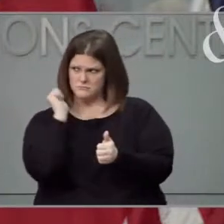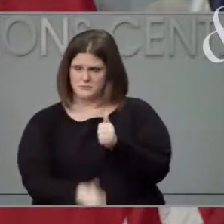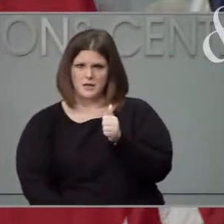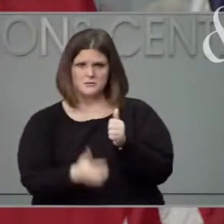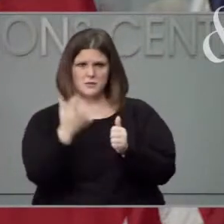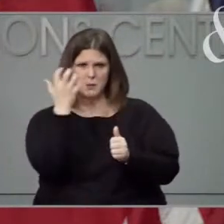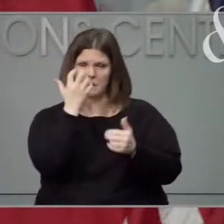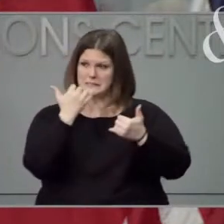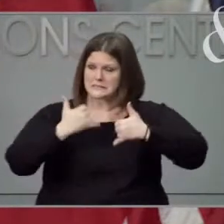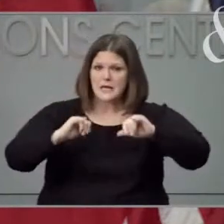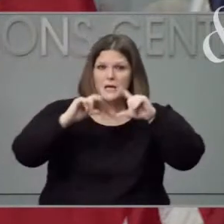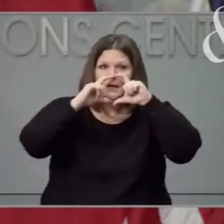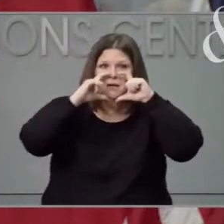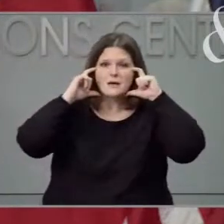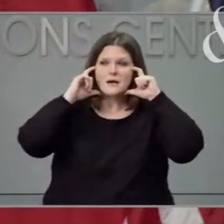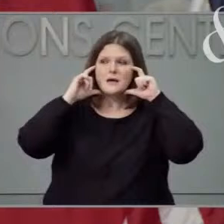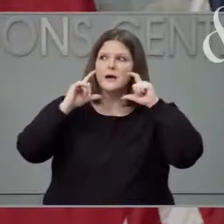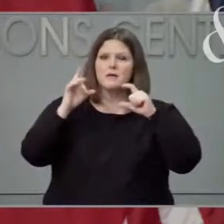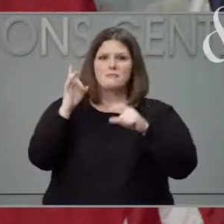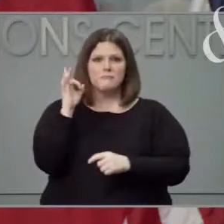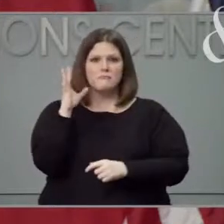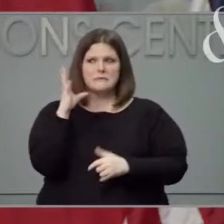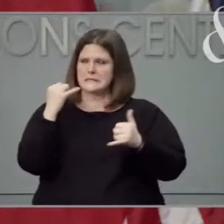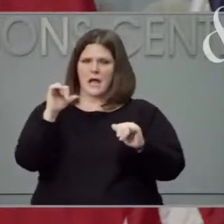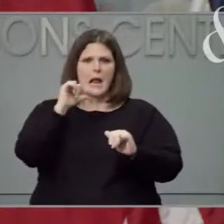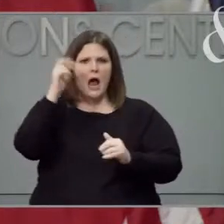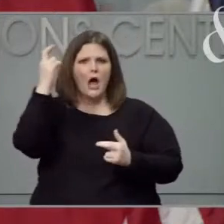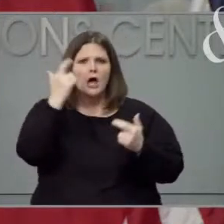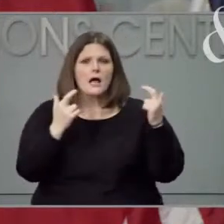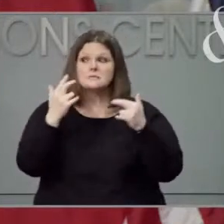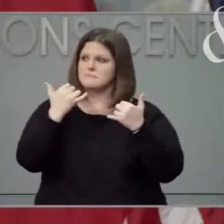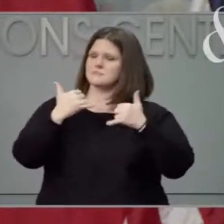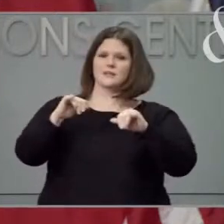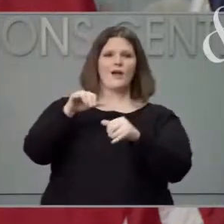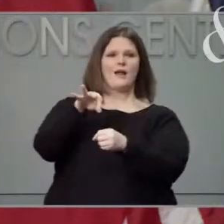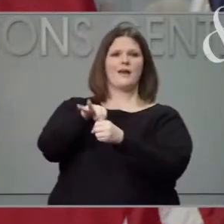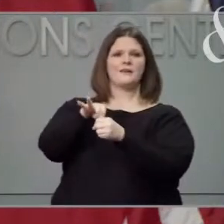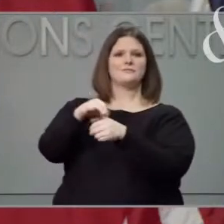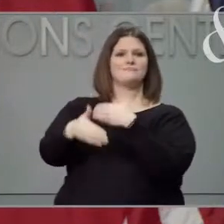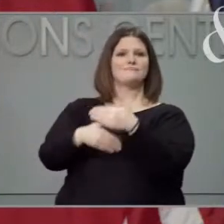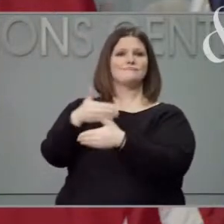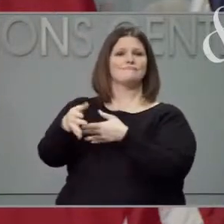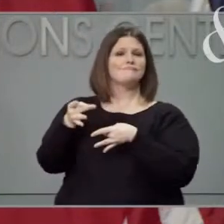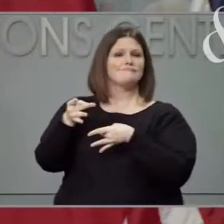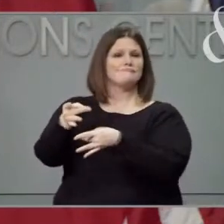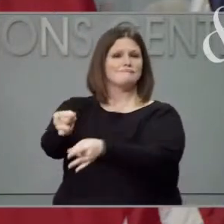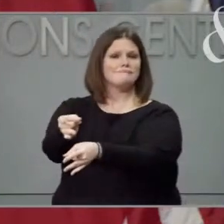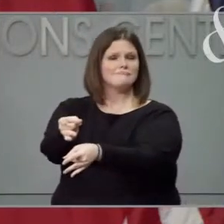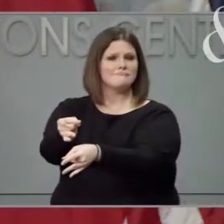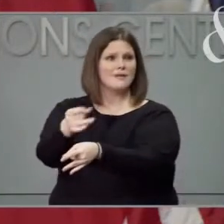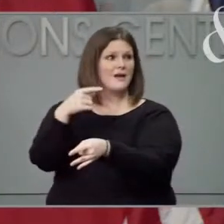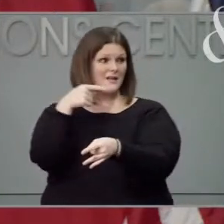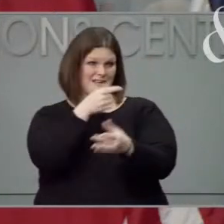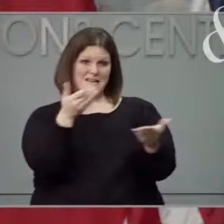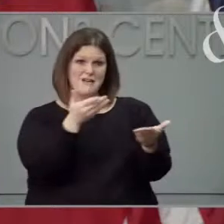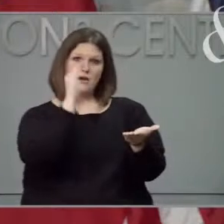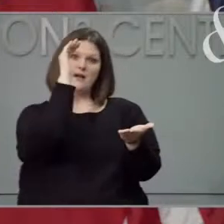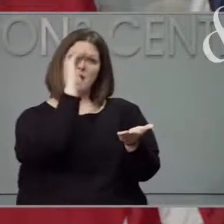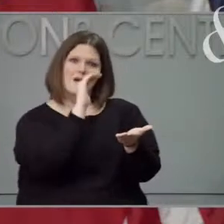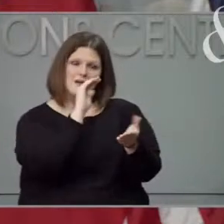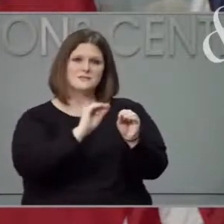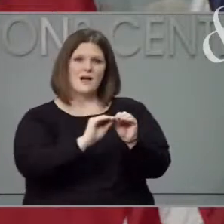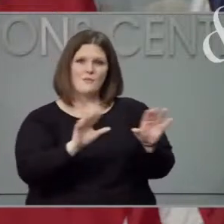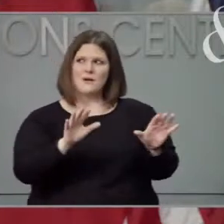a successful election with some of the highest rates that we've seen of COVID outbreaks in North Carolina.